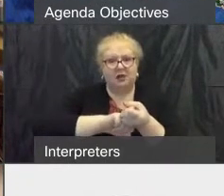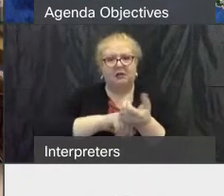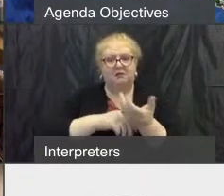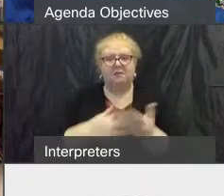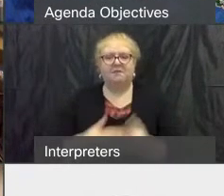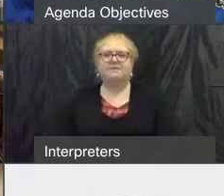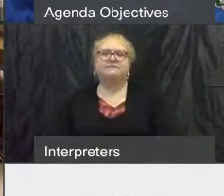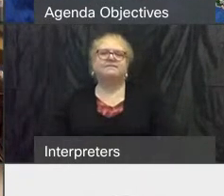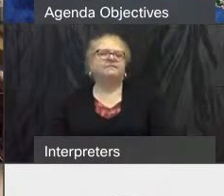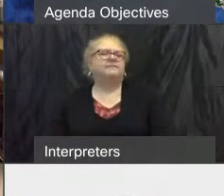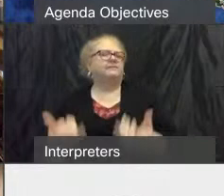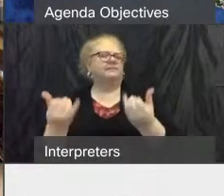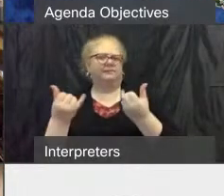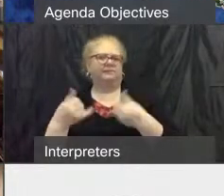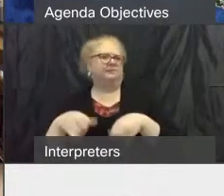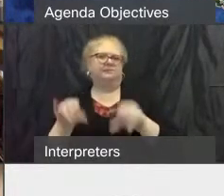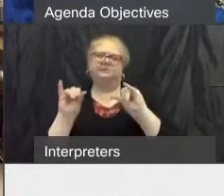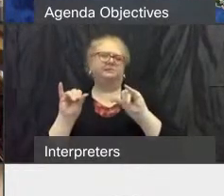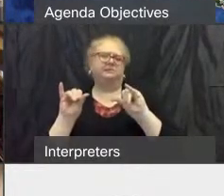I still don't see,